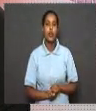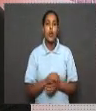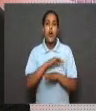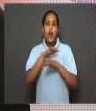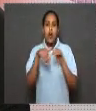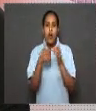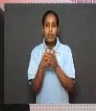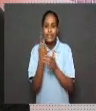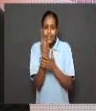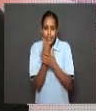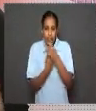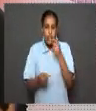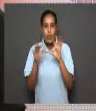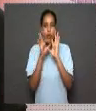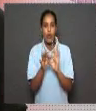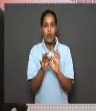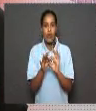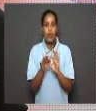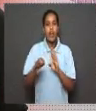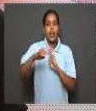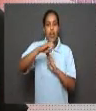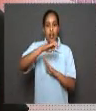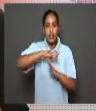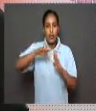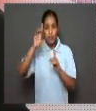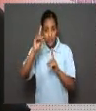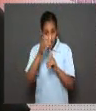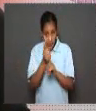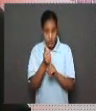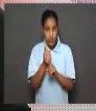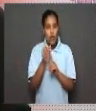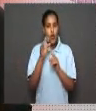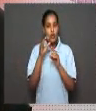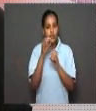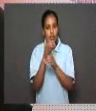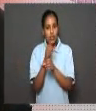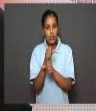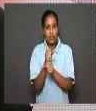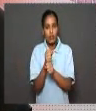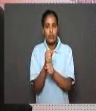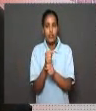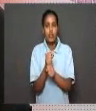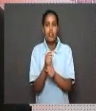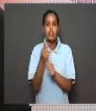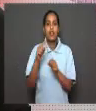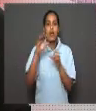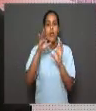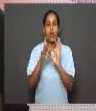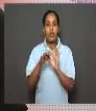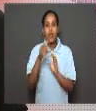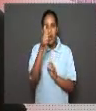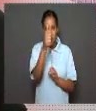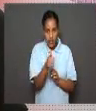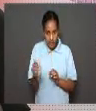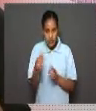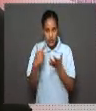All single bonds have their electron density concentrated along the bond axis,